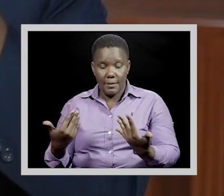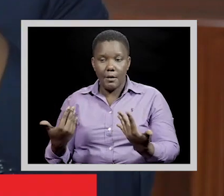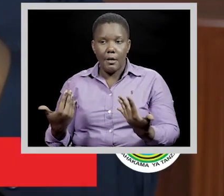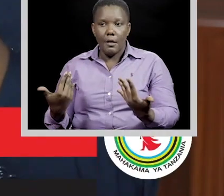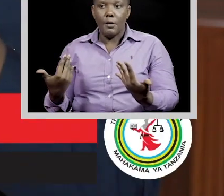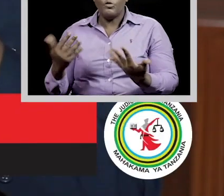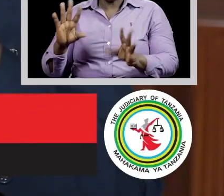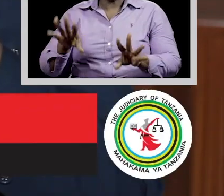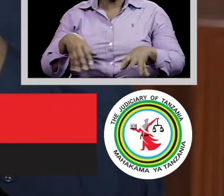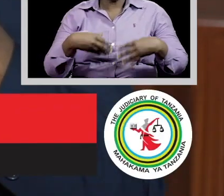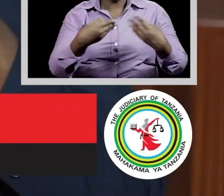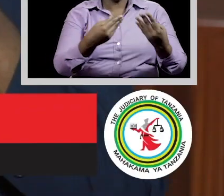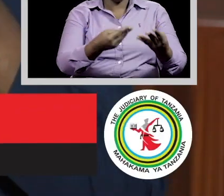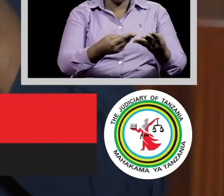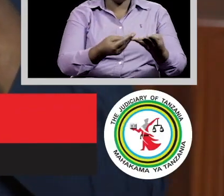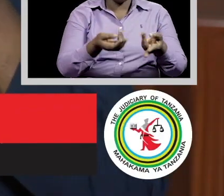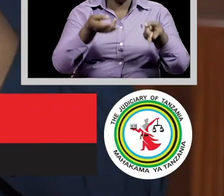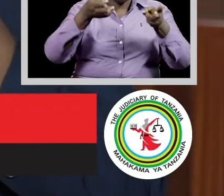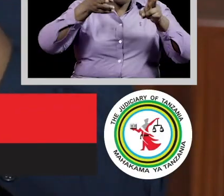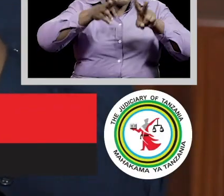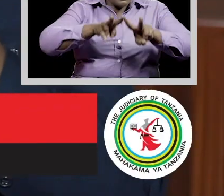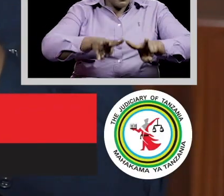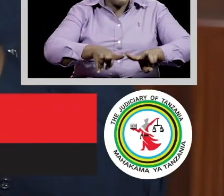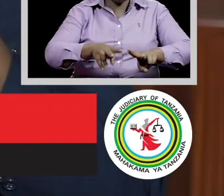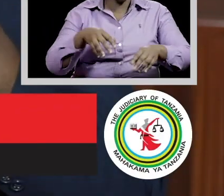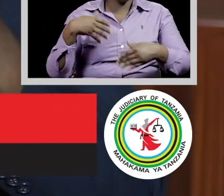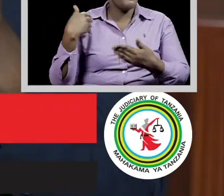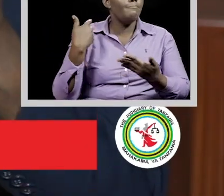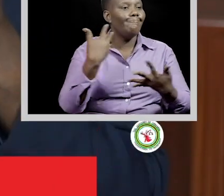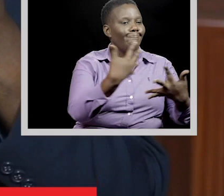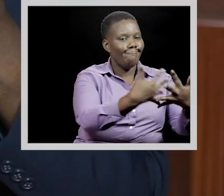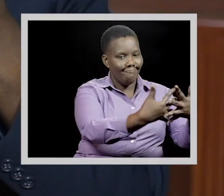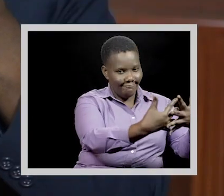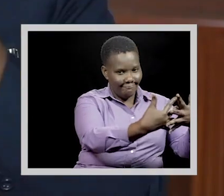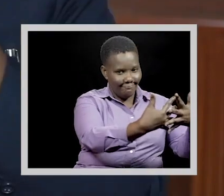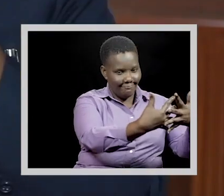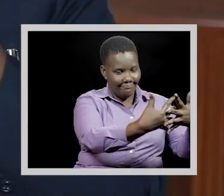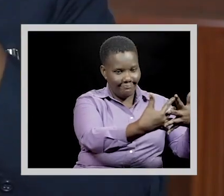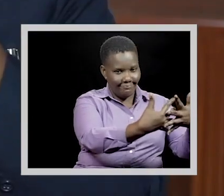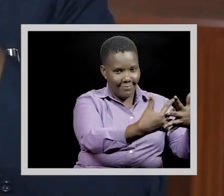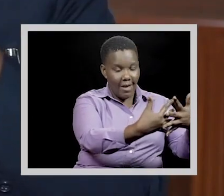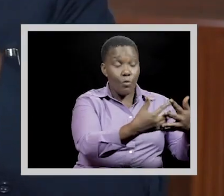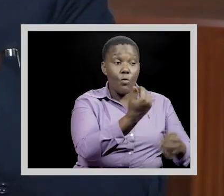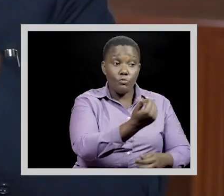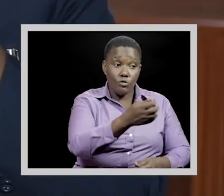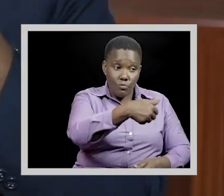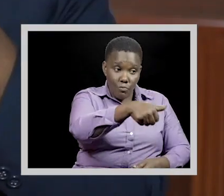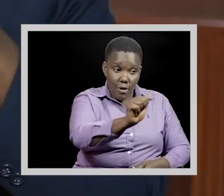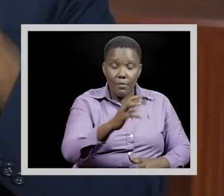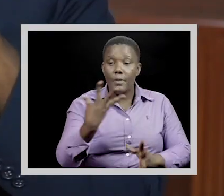taken into consideration that it is at the best interest of the child himself, at the best interest of the